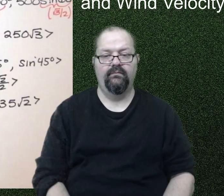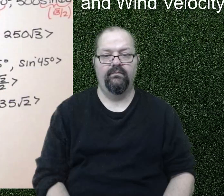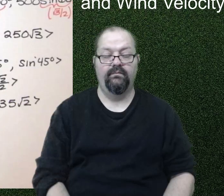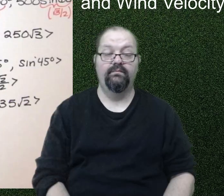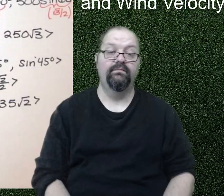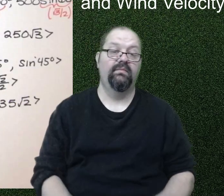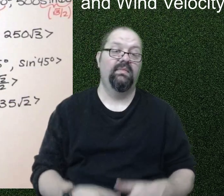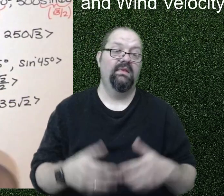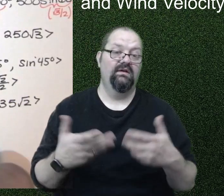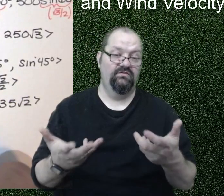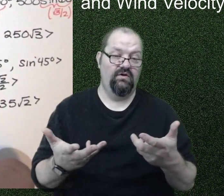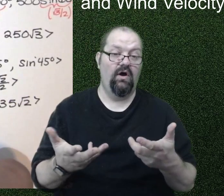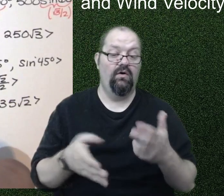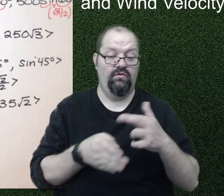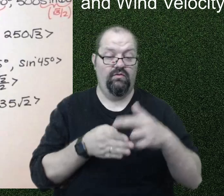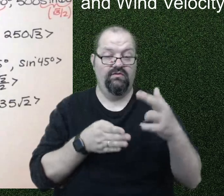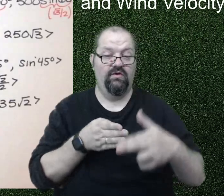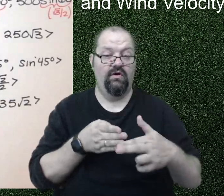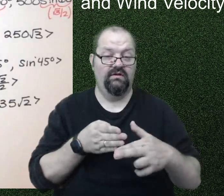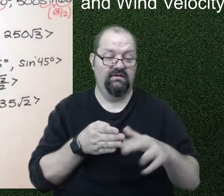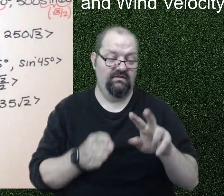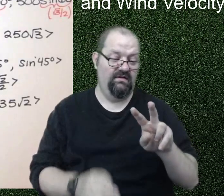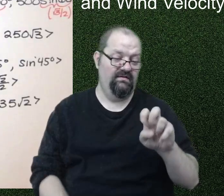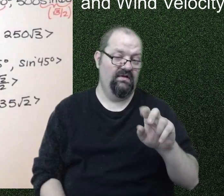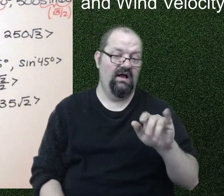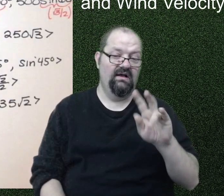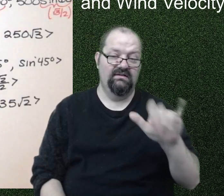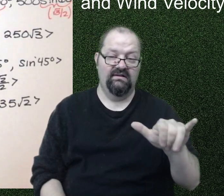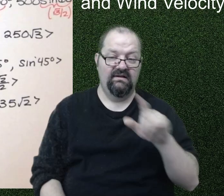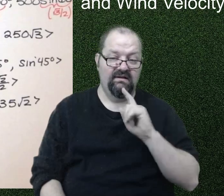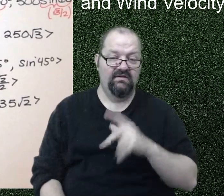So the resultant velocity